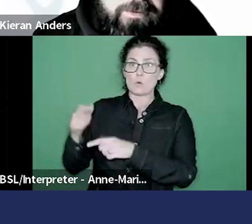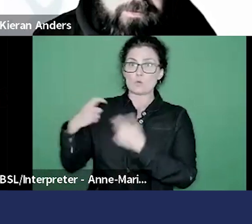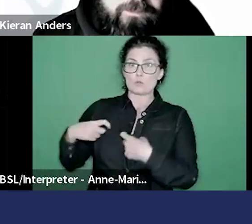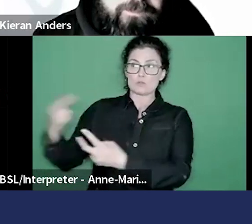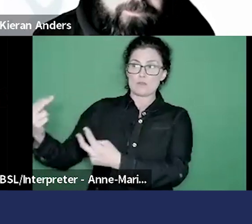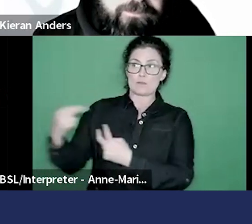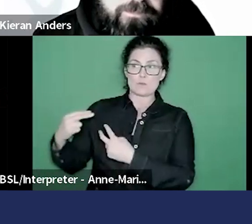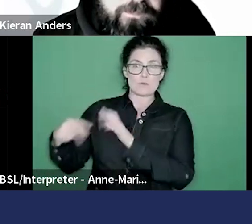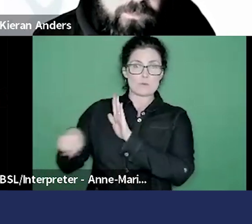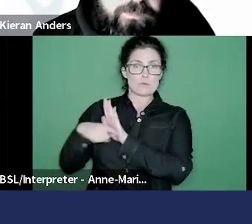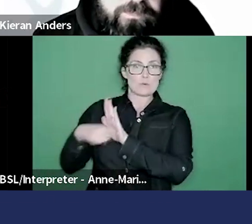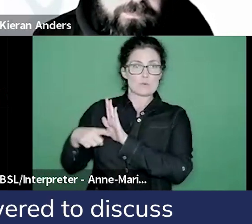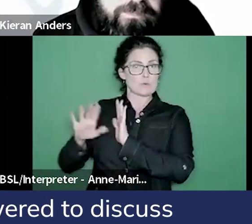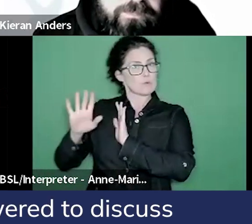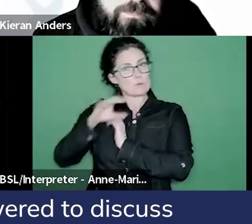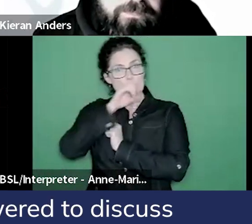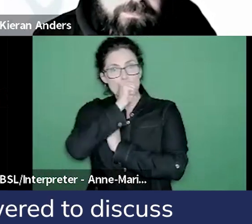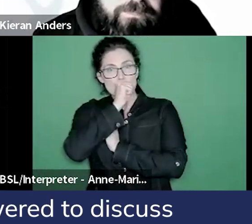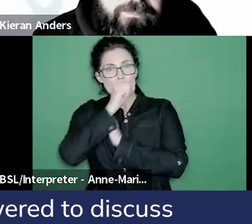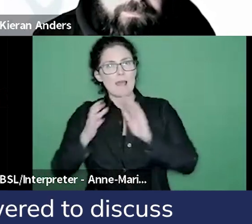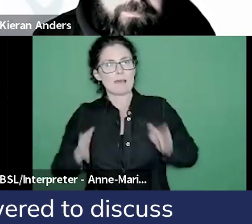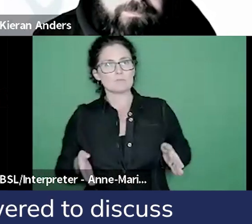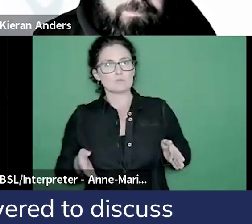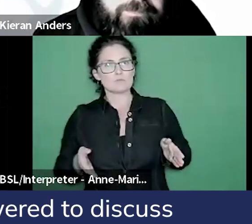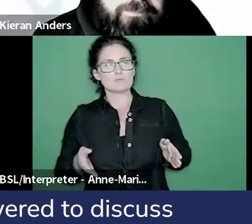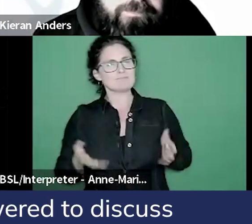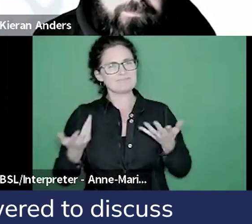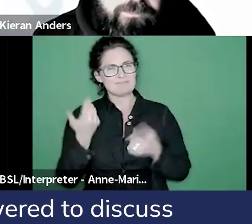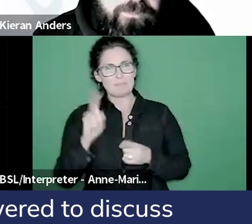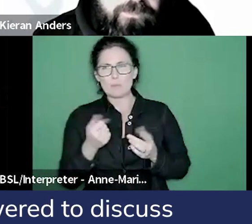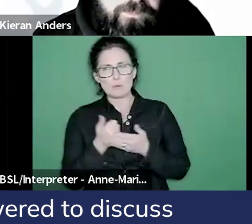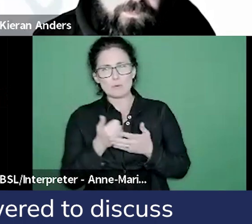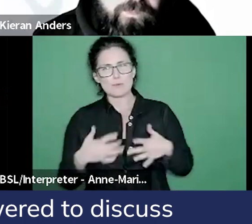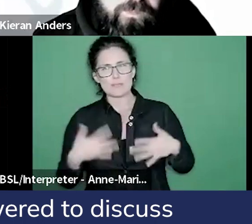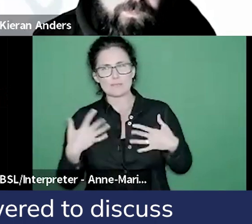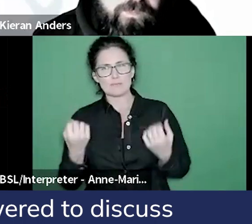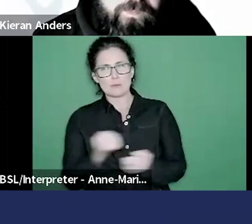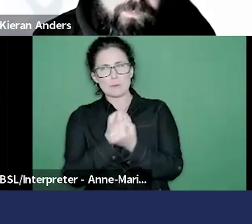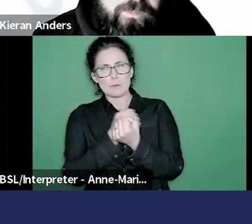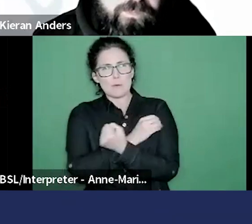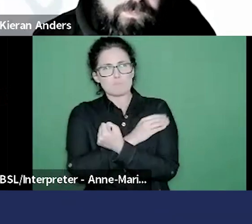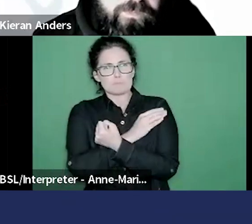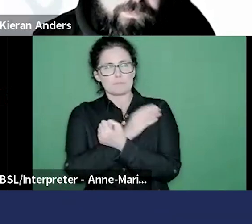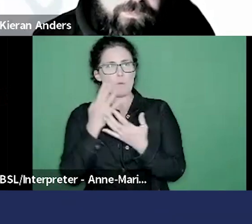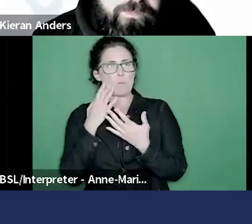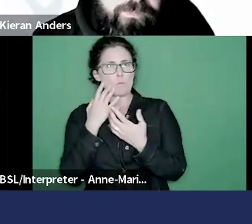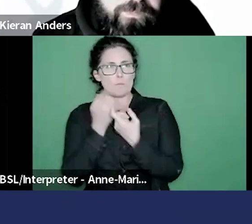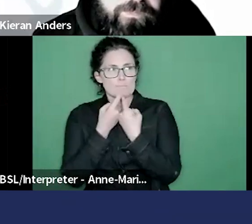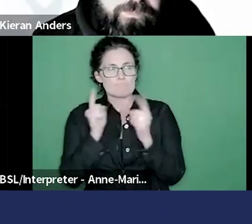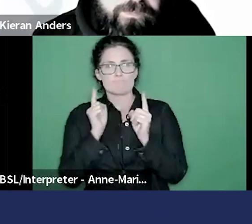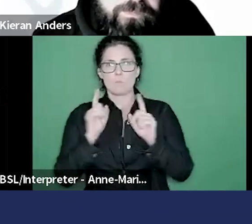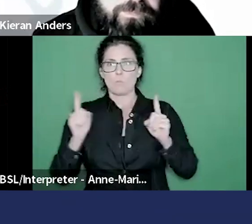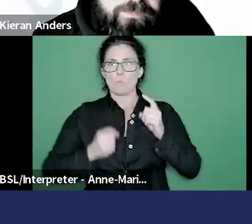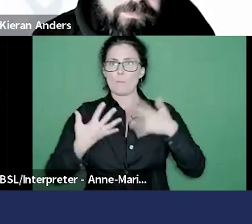viewed. So we have to really understand that as well. Some people don't always feel as empowered to discuss what happened to them in their birth. So these are things